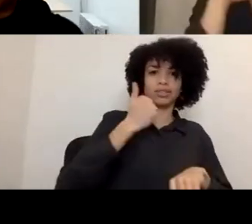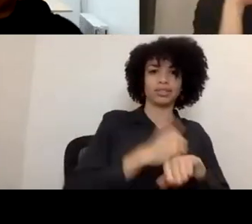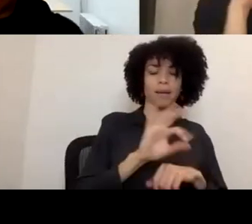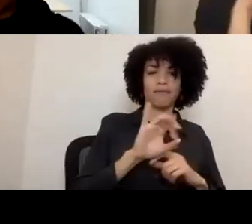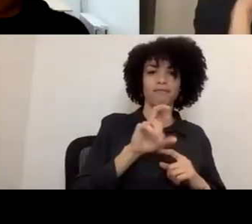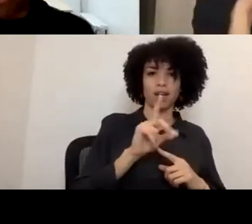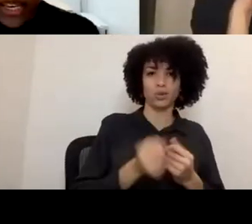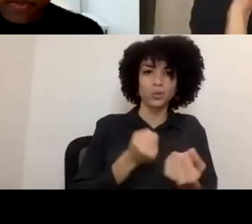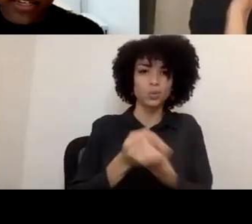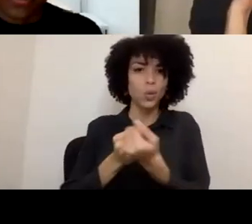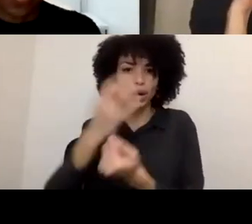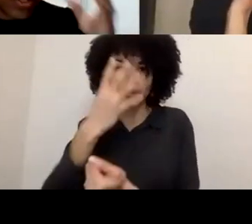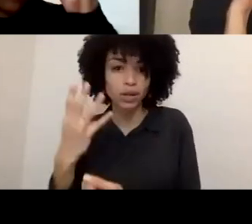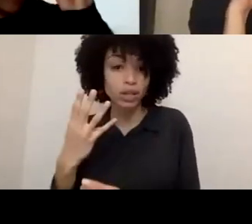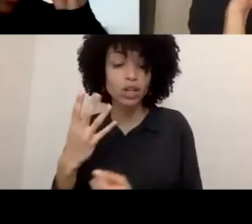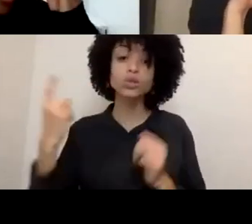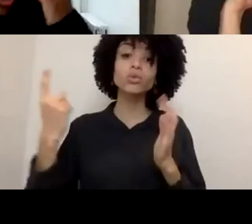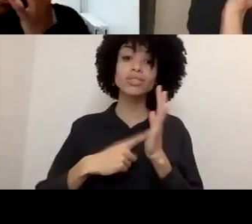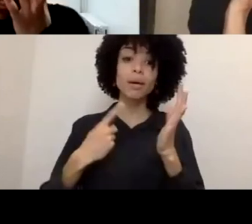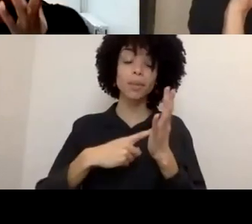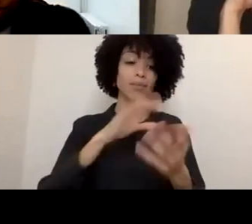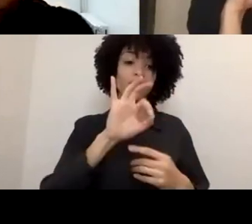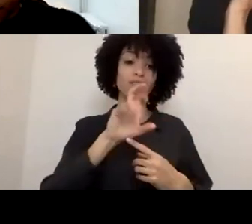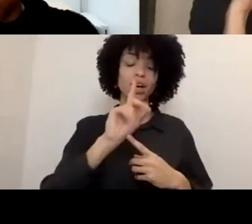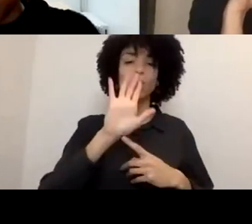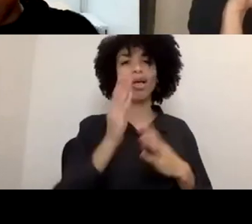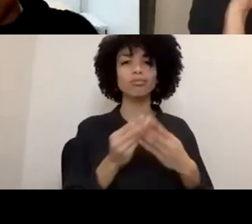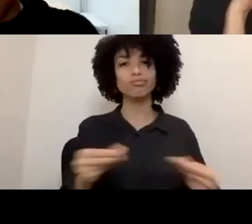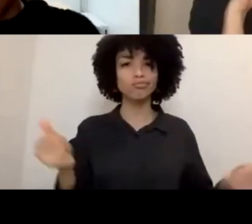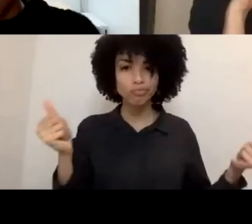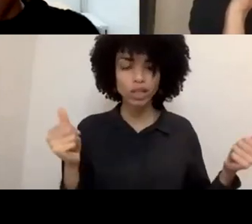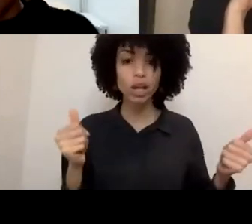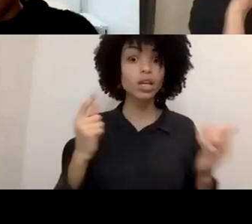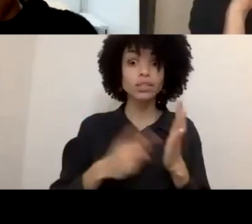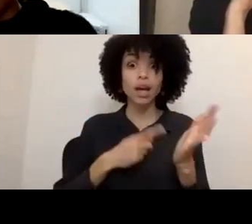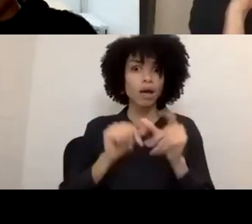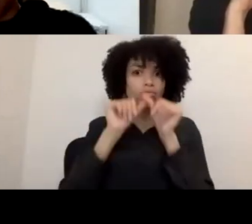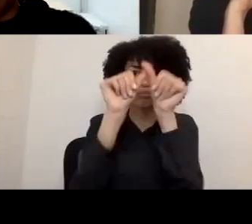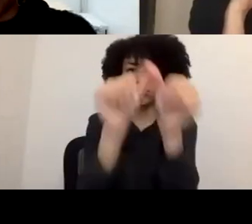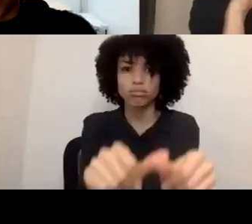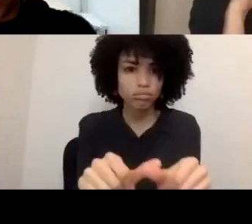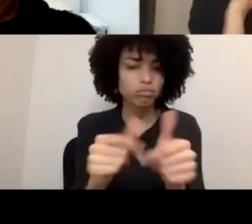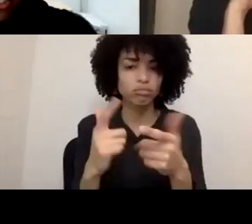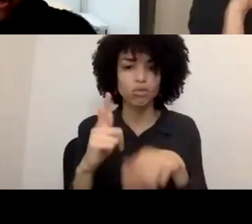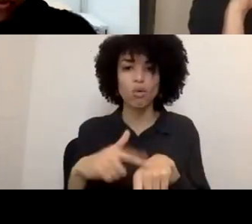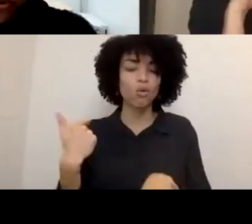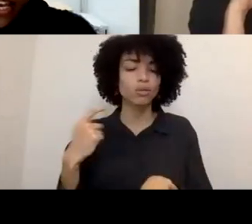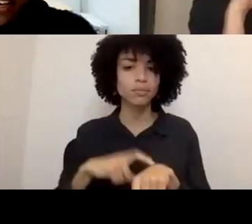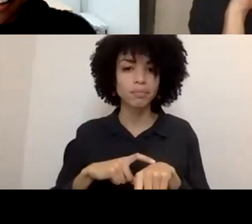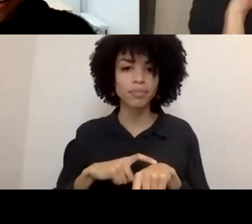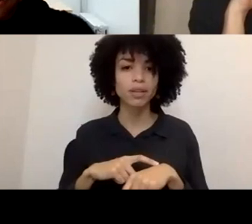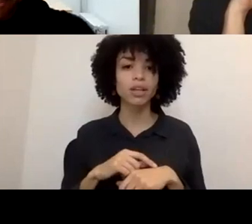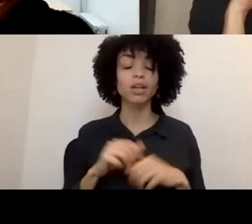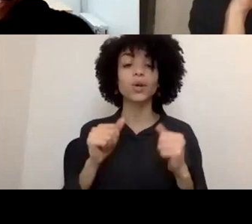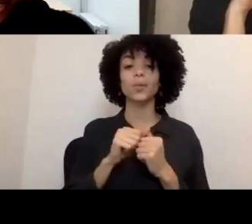So sometimes they go away depending on what the issue is really focused on, and sometimes they last a lot longer. And with